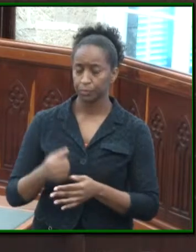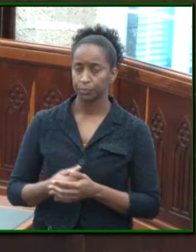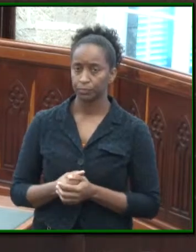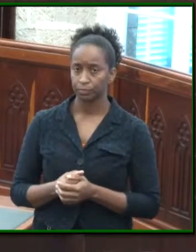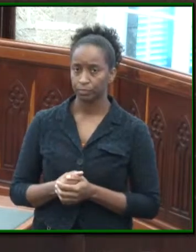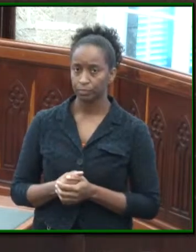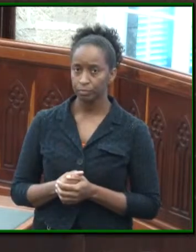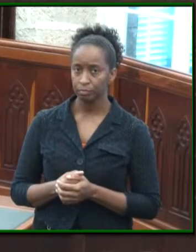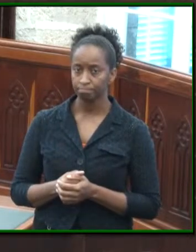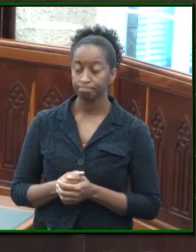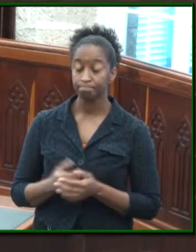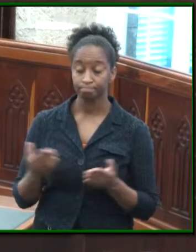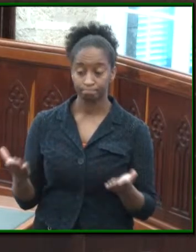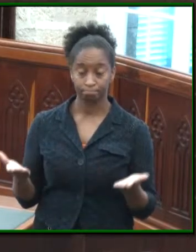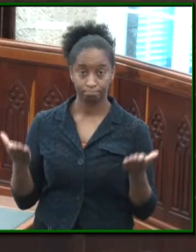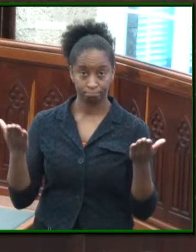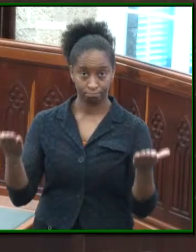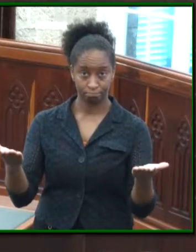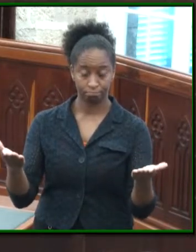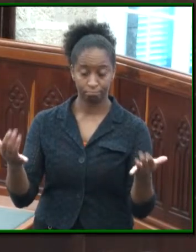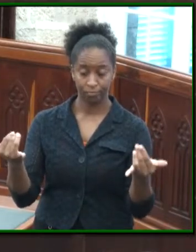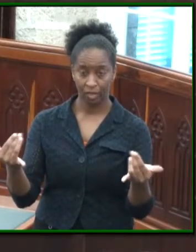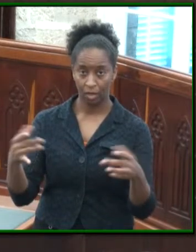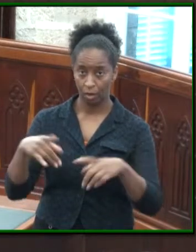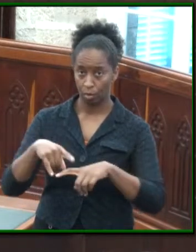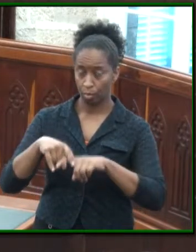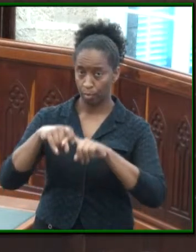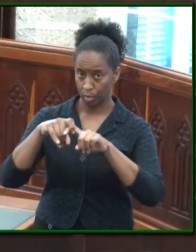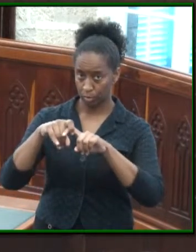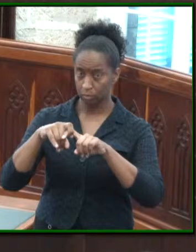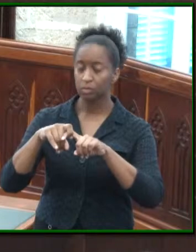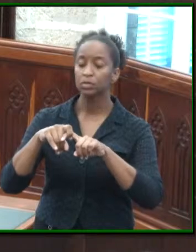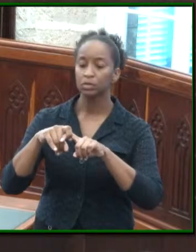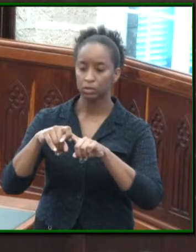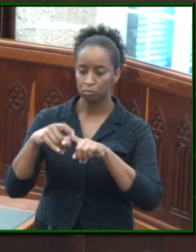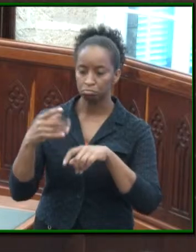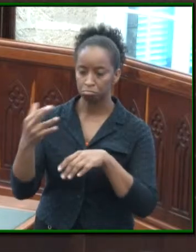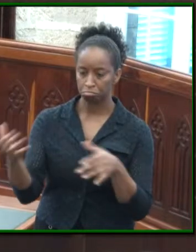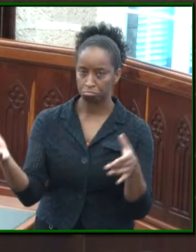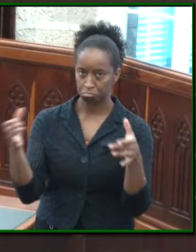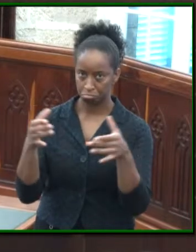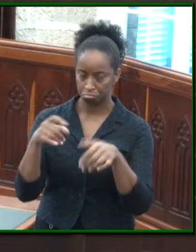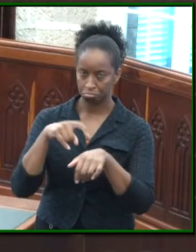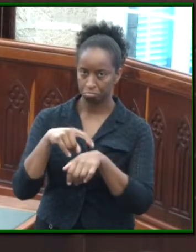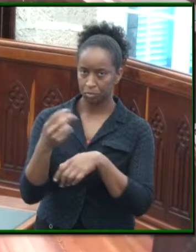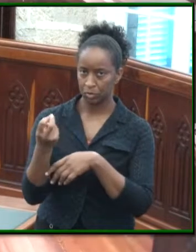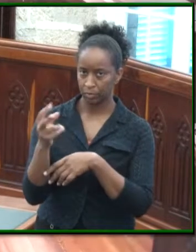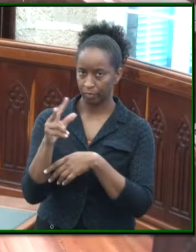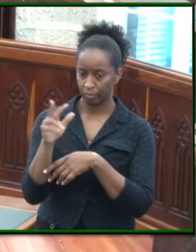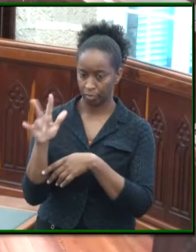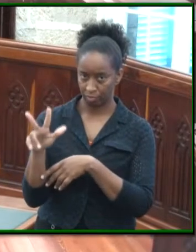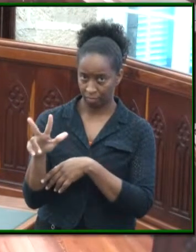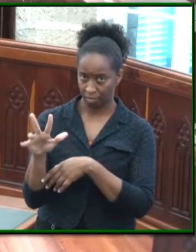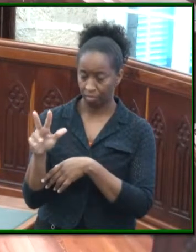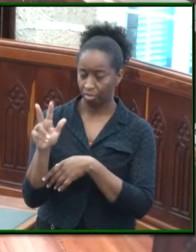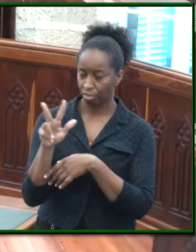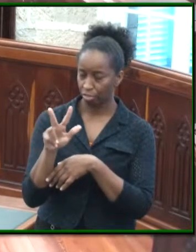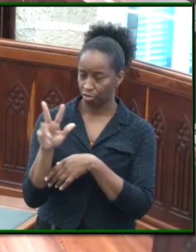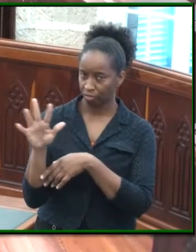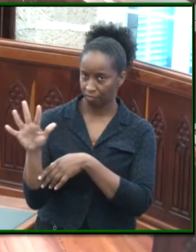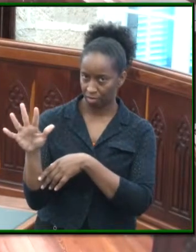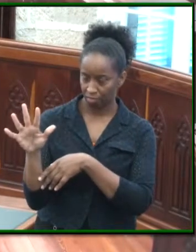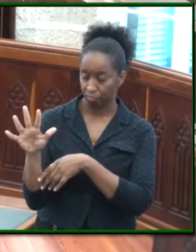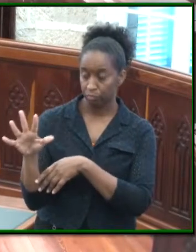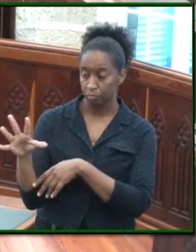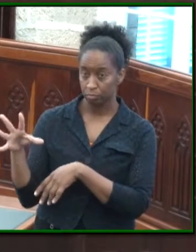The question is that this honourable chair be suspended until 12:35 p.m. All those honourable members in favour, please say aye. Those against, please